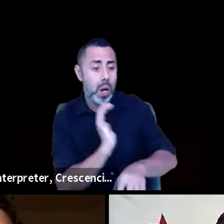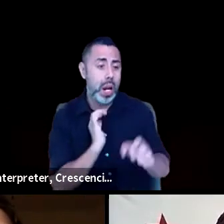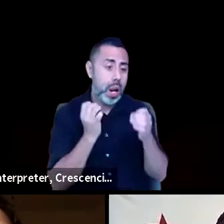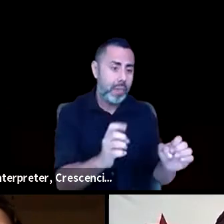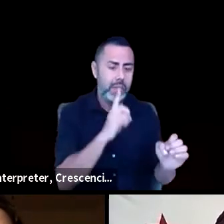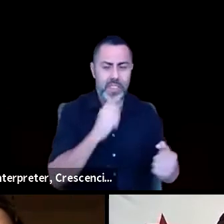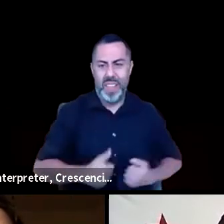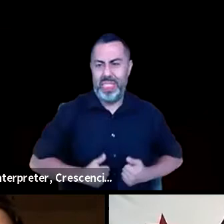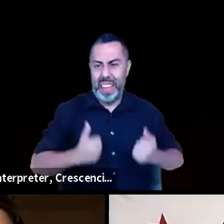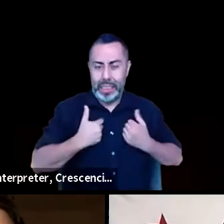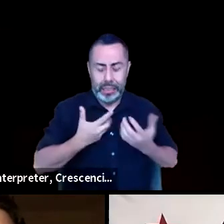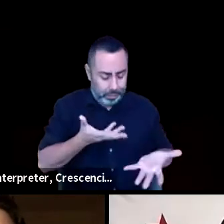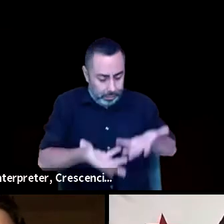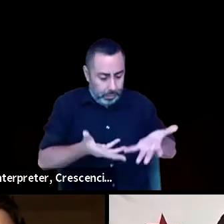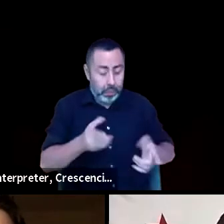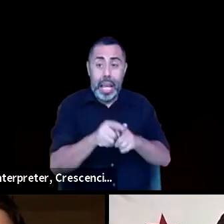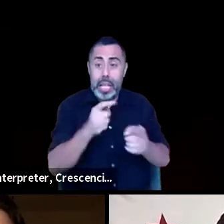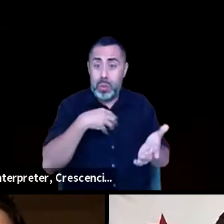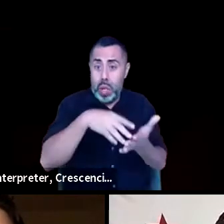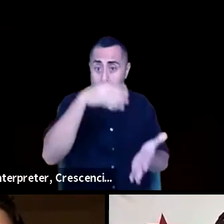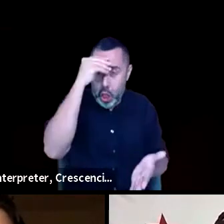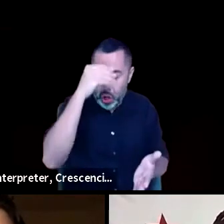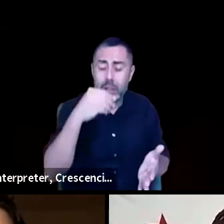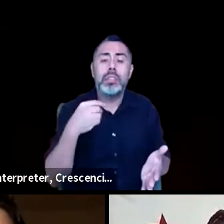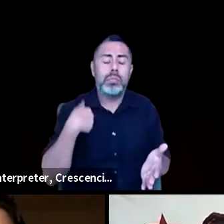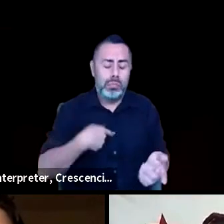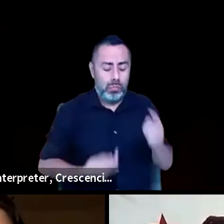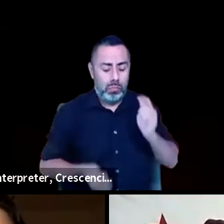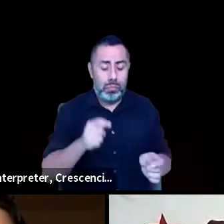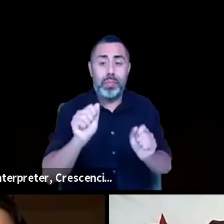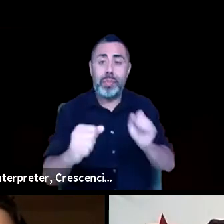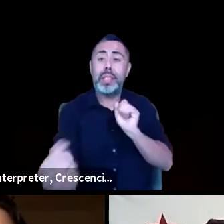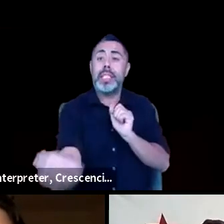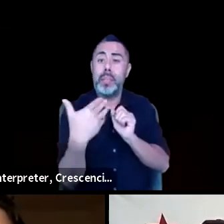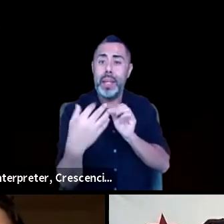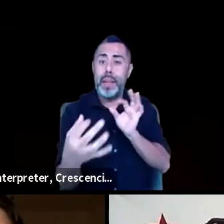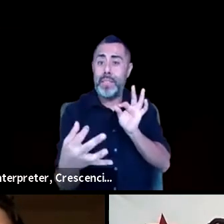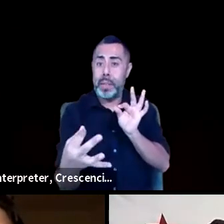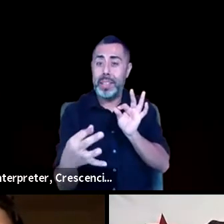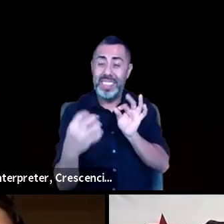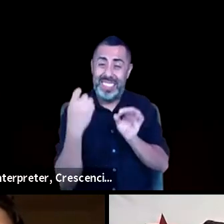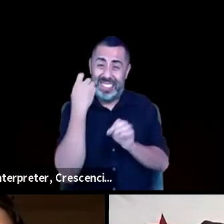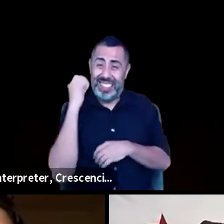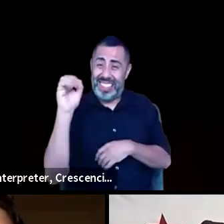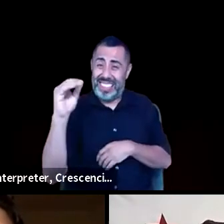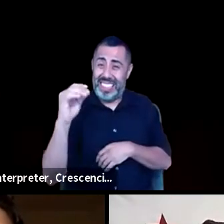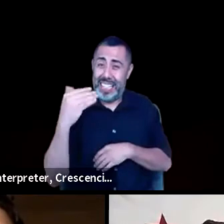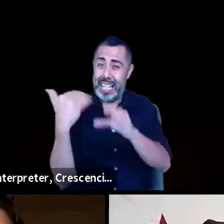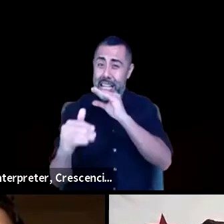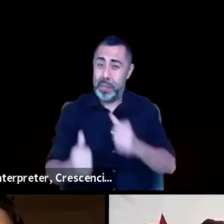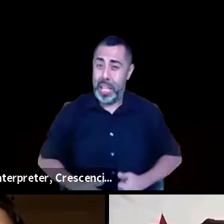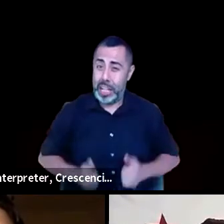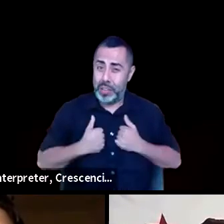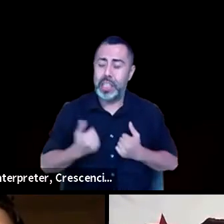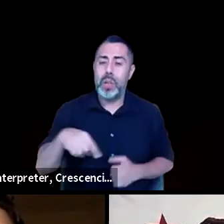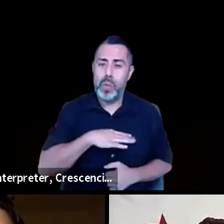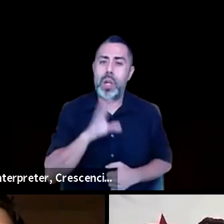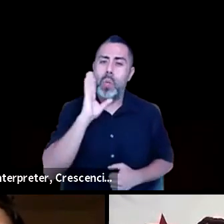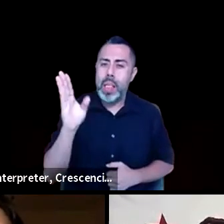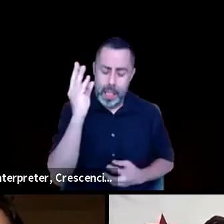receive feedback, which you can submit to us at the email address that Abigail just mentioned, and reflect. We will reshape our values and